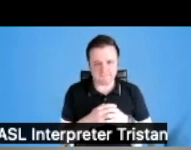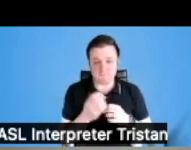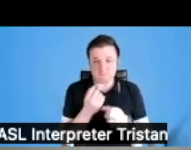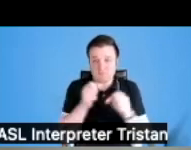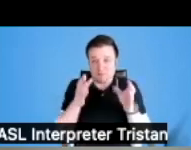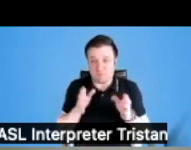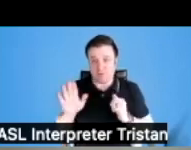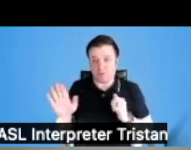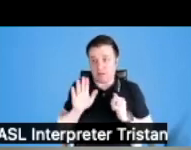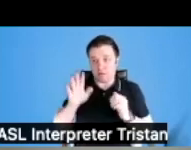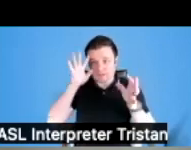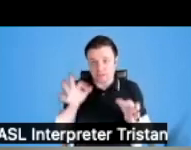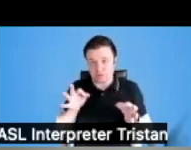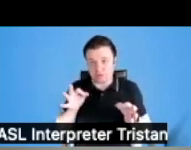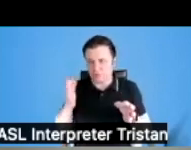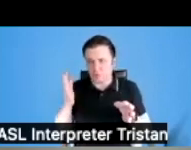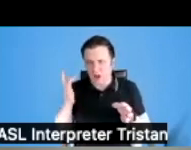survivors' decision-making.